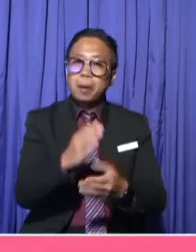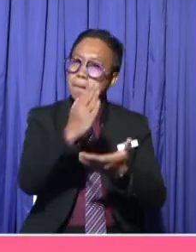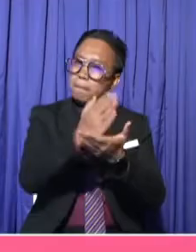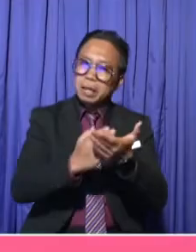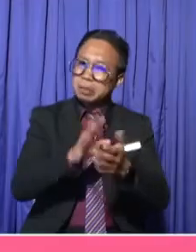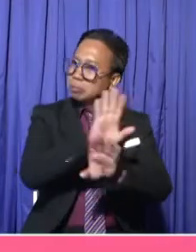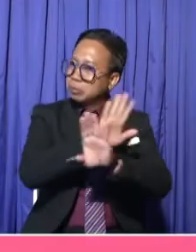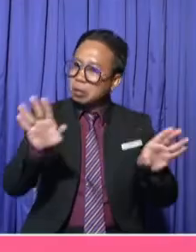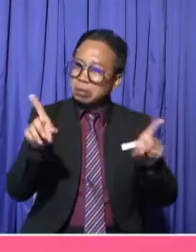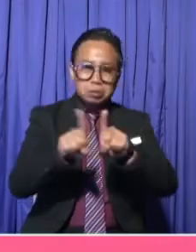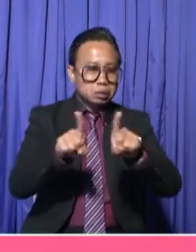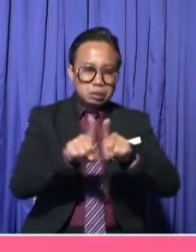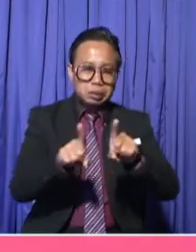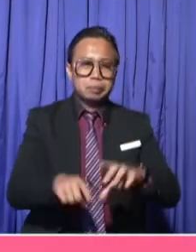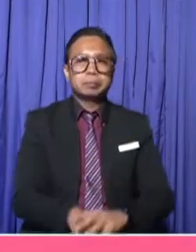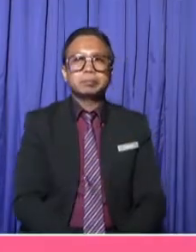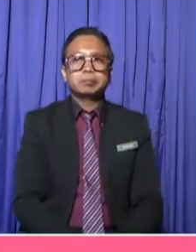is not equal.